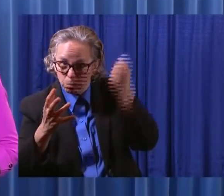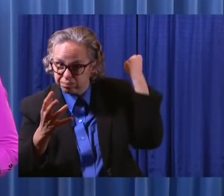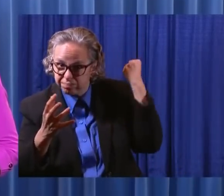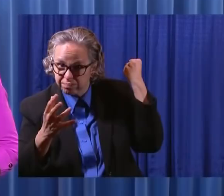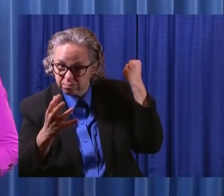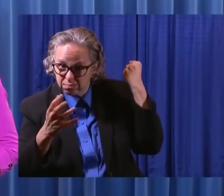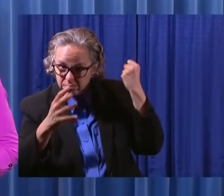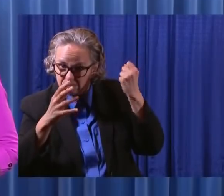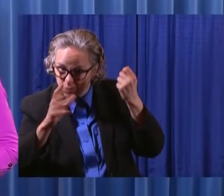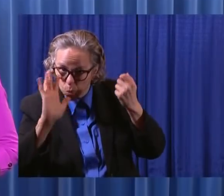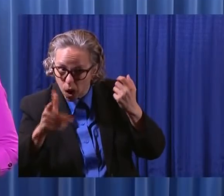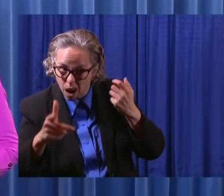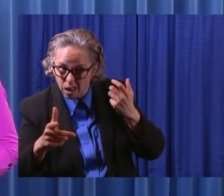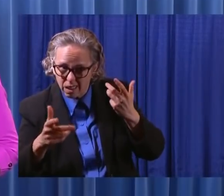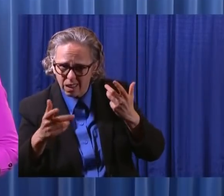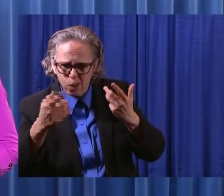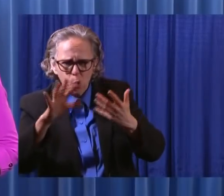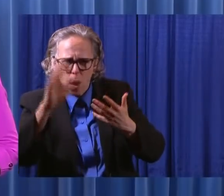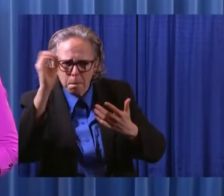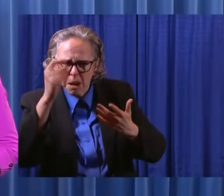down statues?